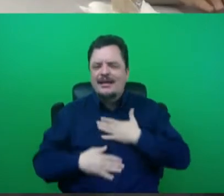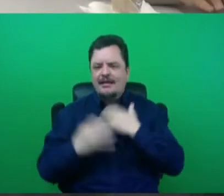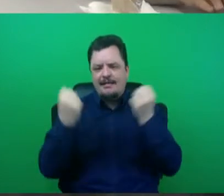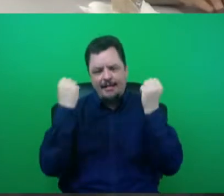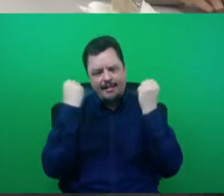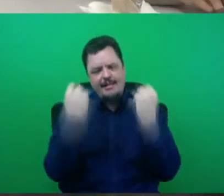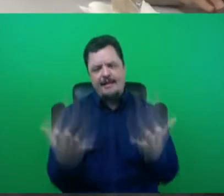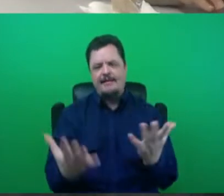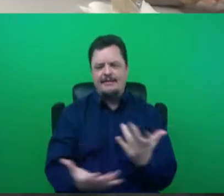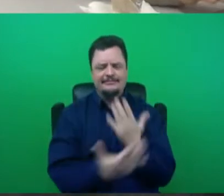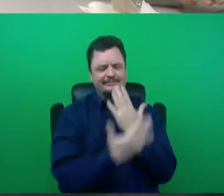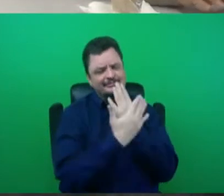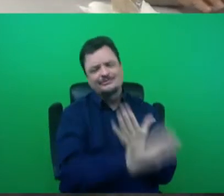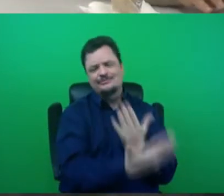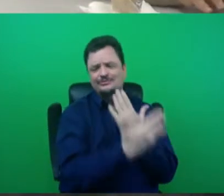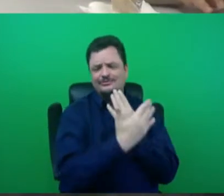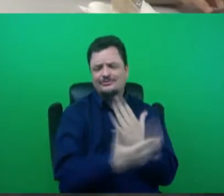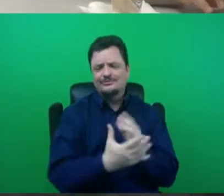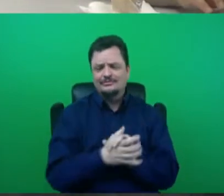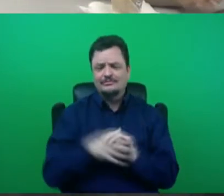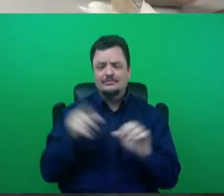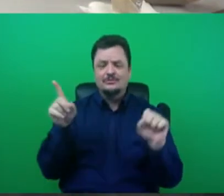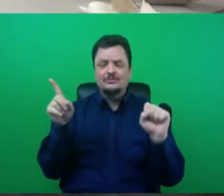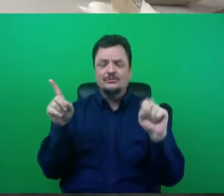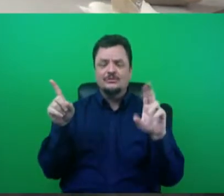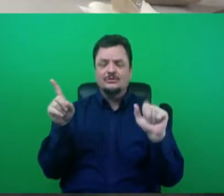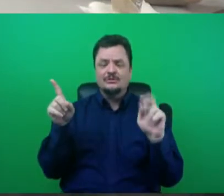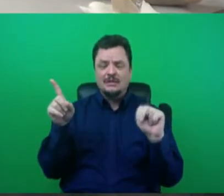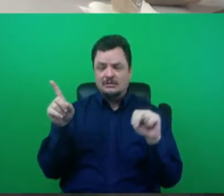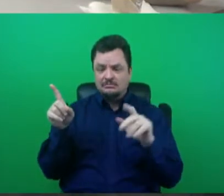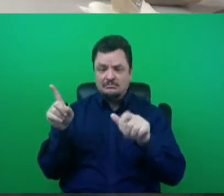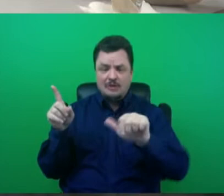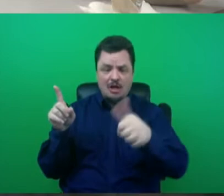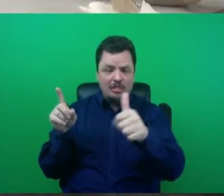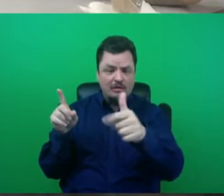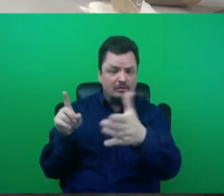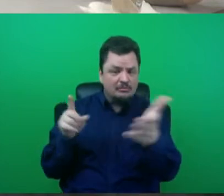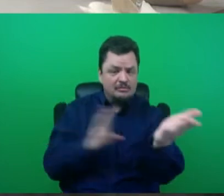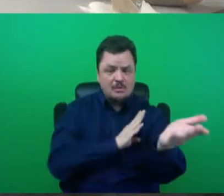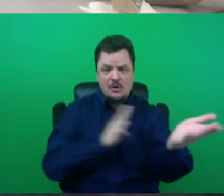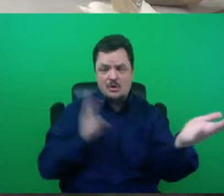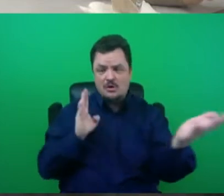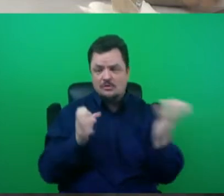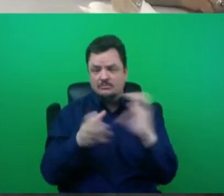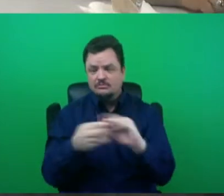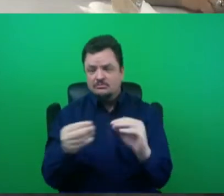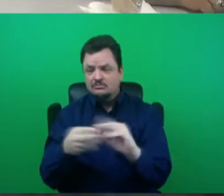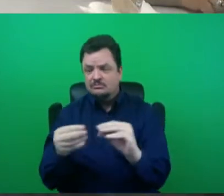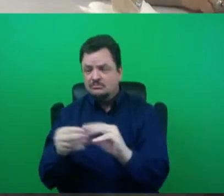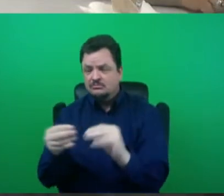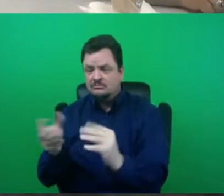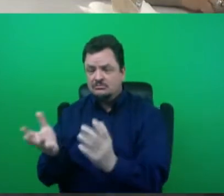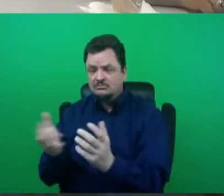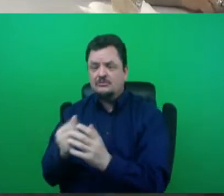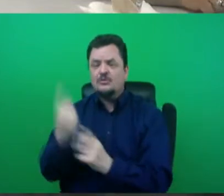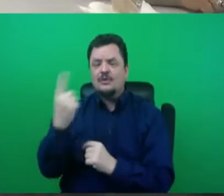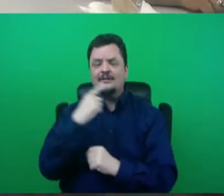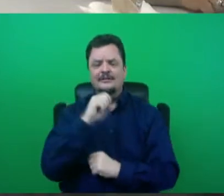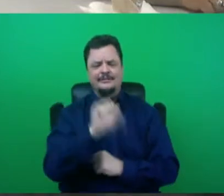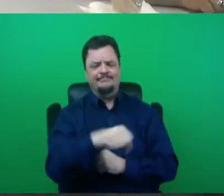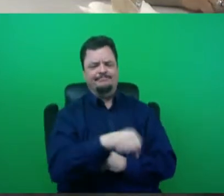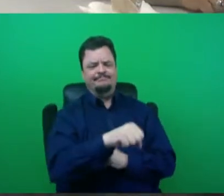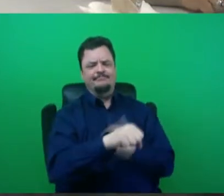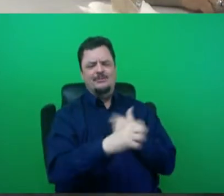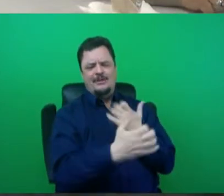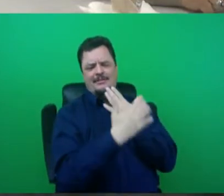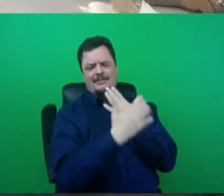Susan, yes, please. Any other board members? I wanted to thank you for all your years of service, and particularly that outreach